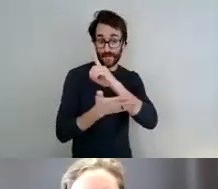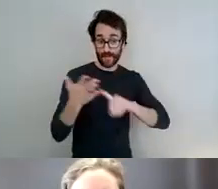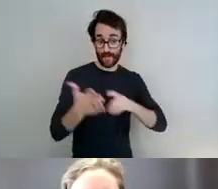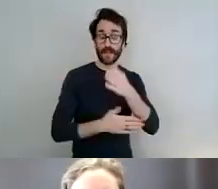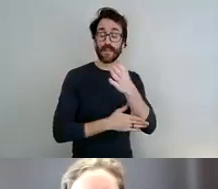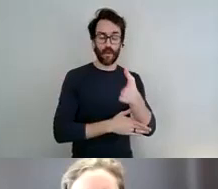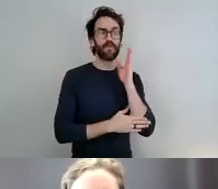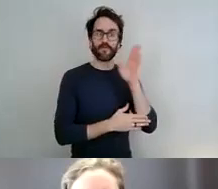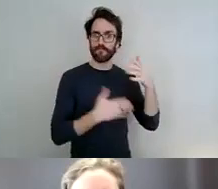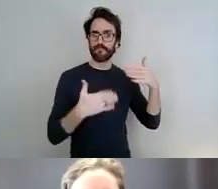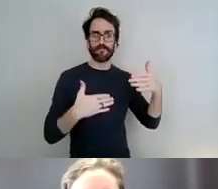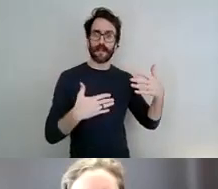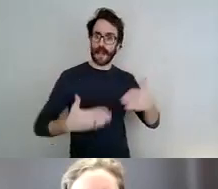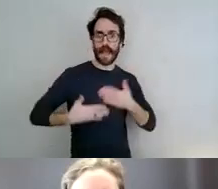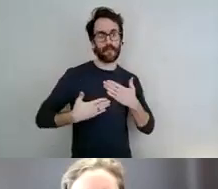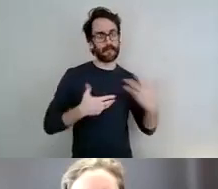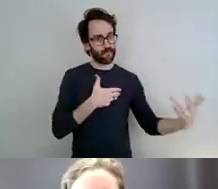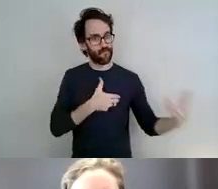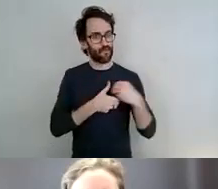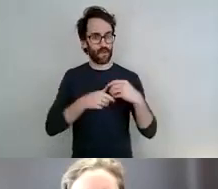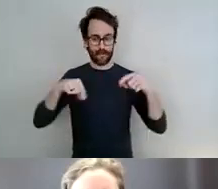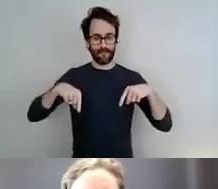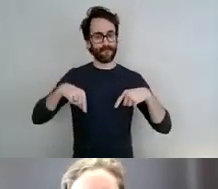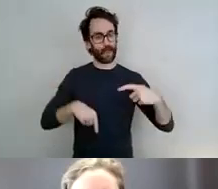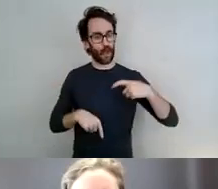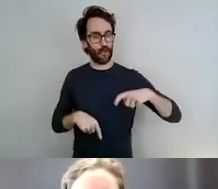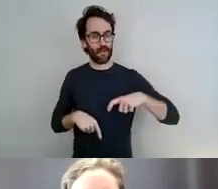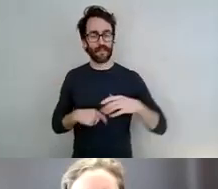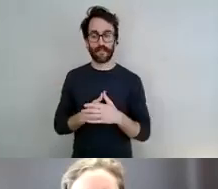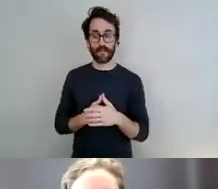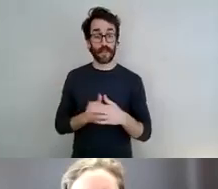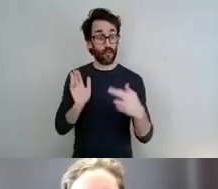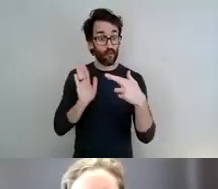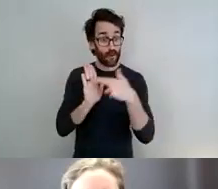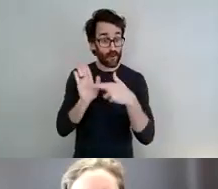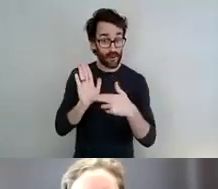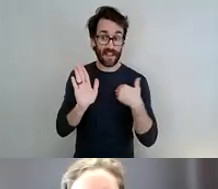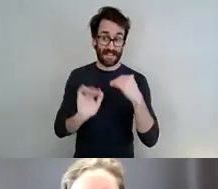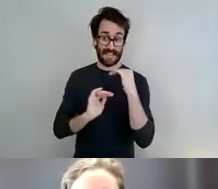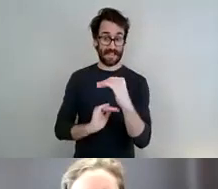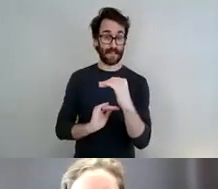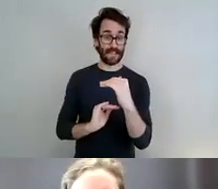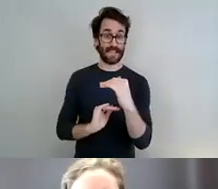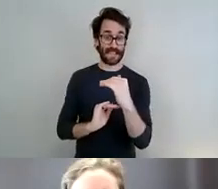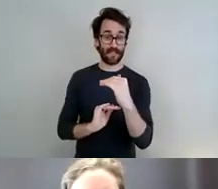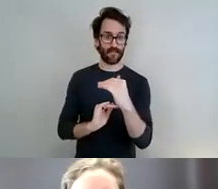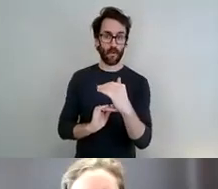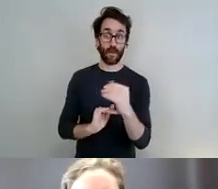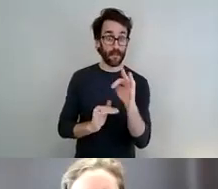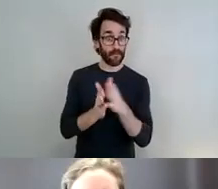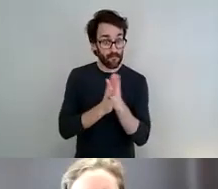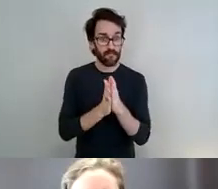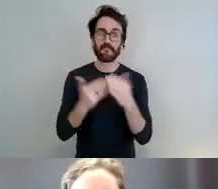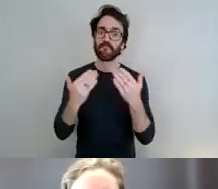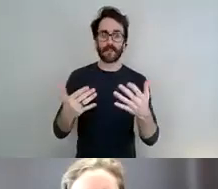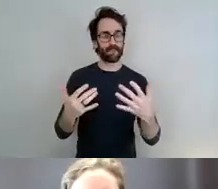have her join us. We are limited in terms of our registration. So if you're interested, please register early. We also, the following